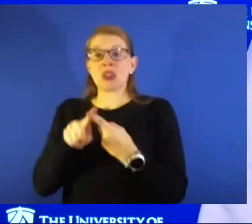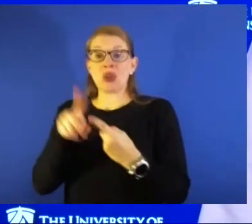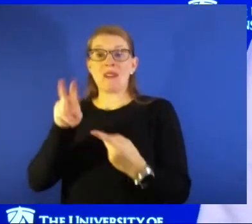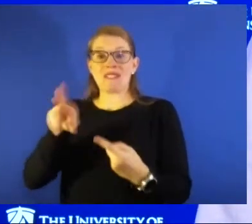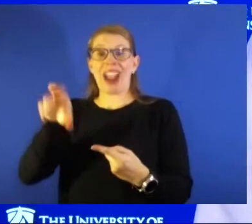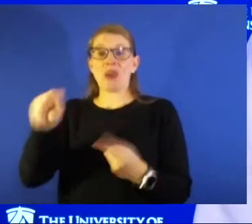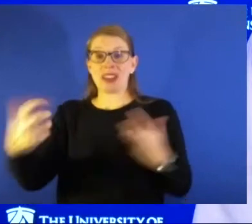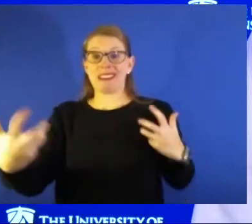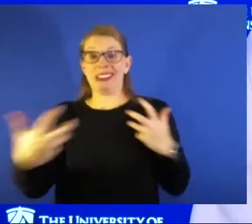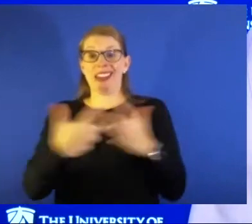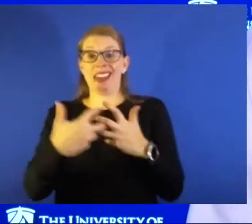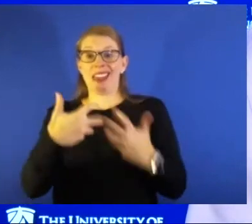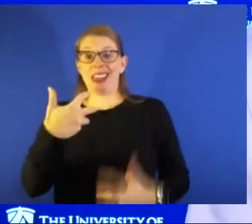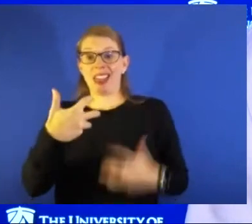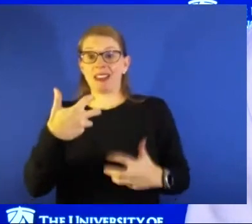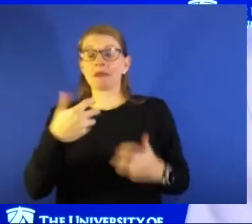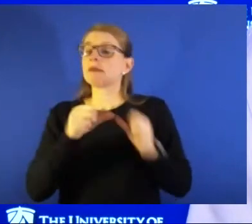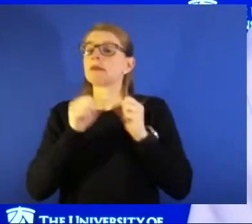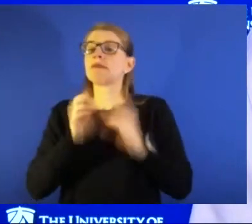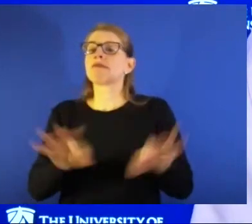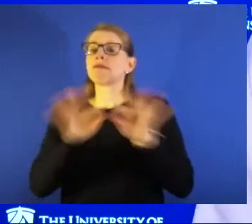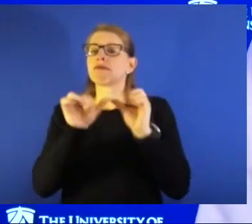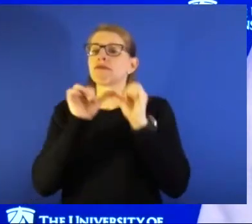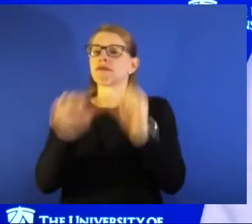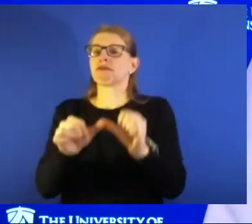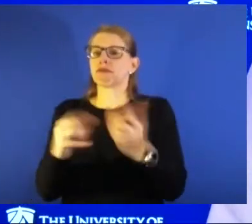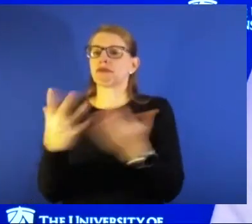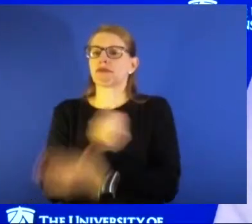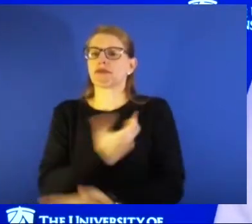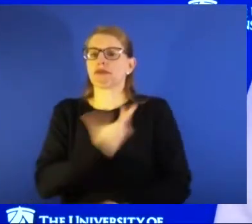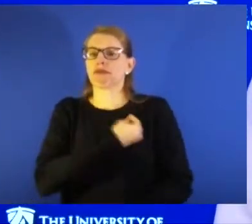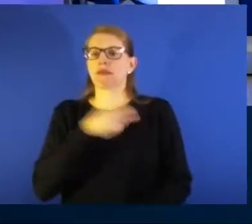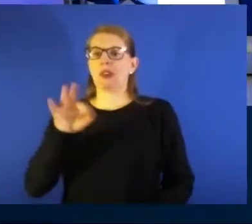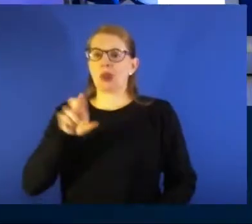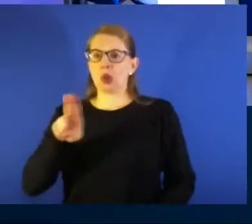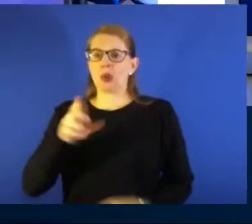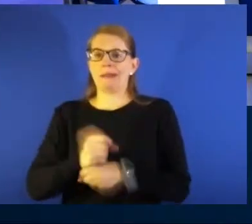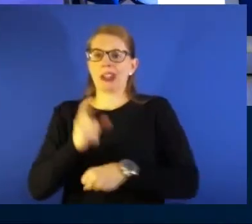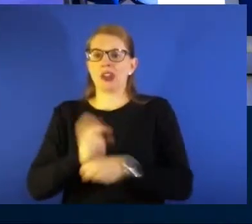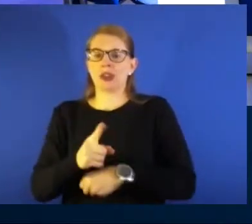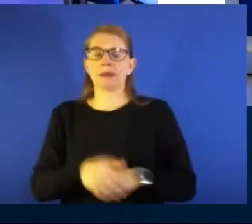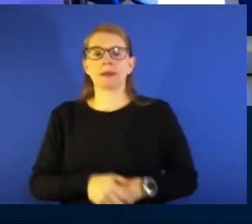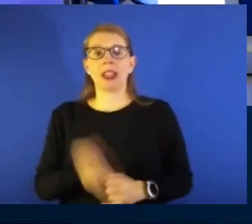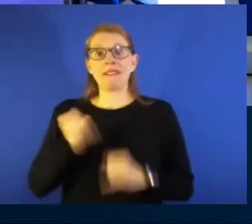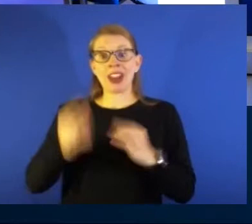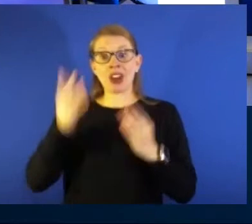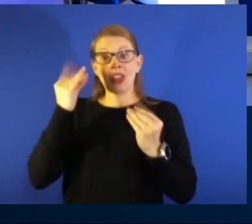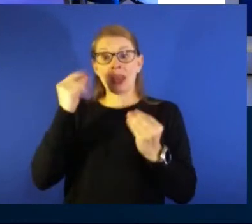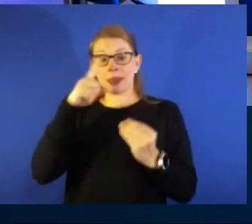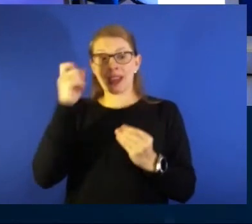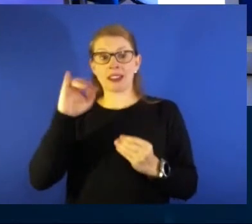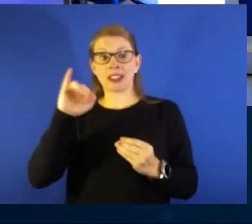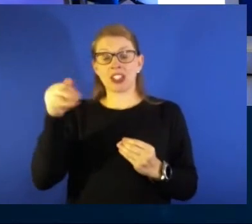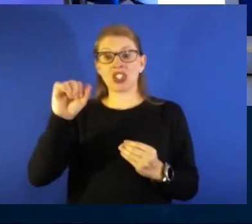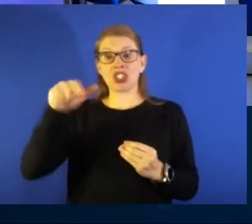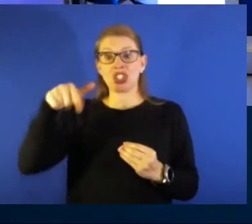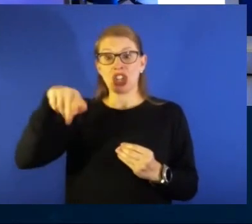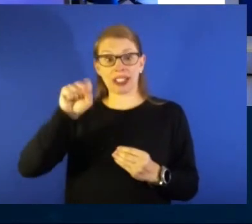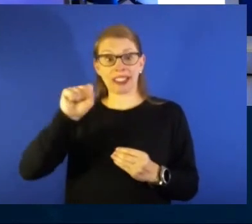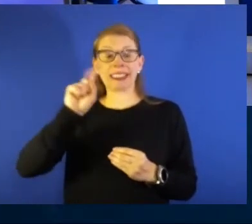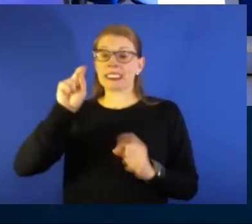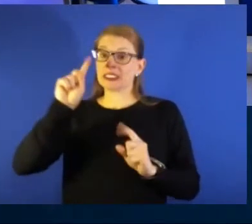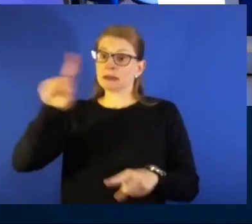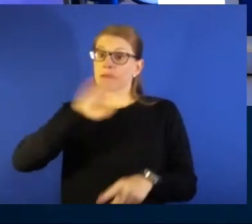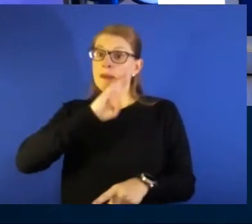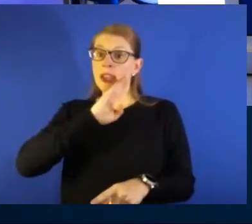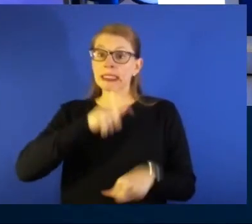it's very important to continue to get that influenza vaccine on a yearly basis. Okay, we're going to get to final thoughts because Jacques needs to get to bed. Yeah. What time did you get in